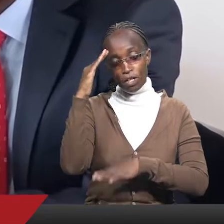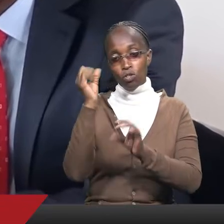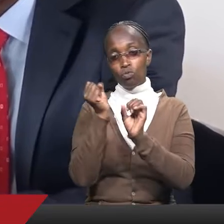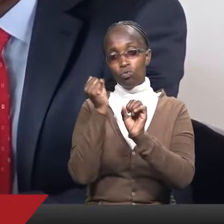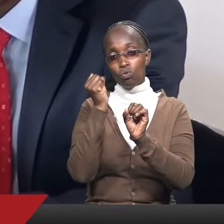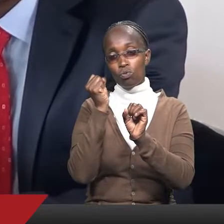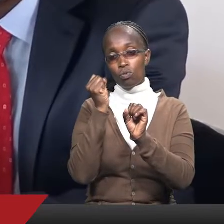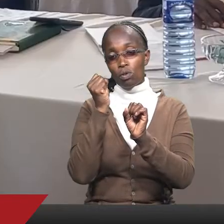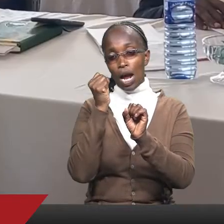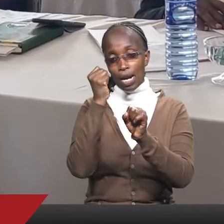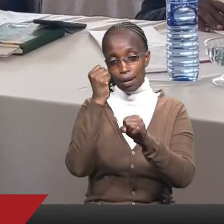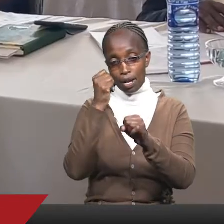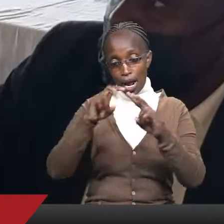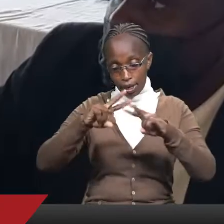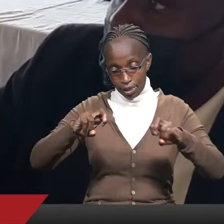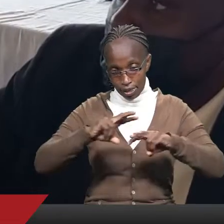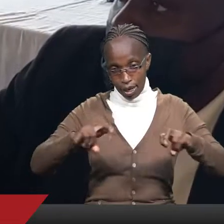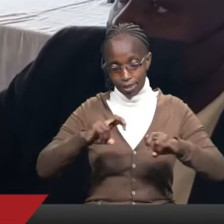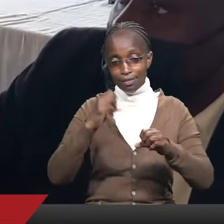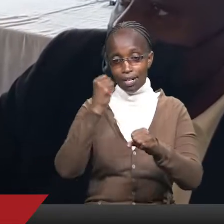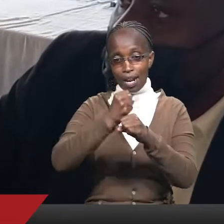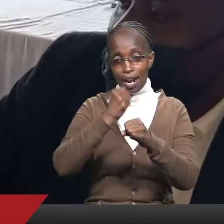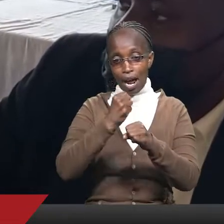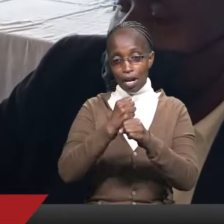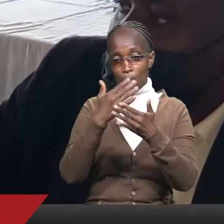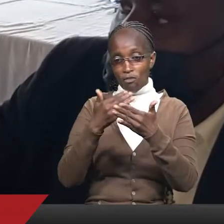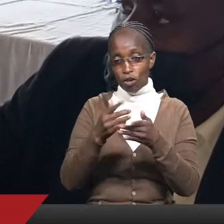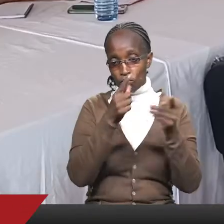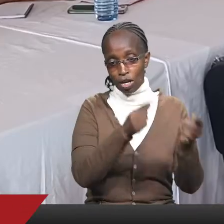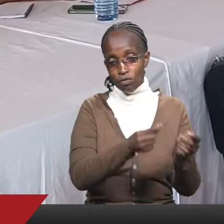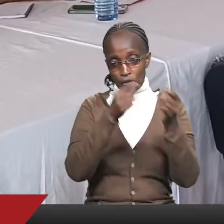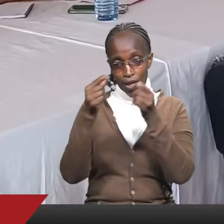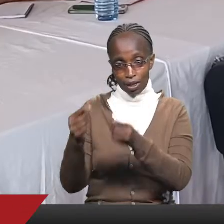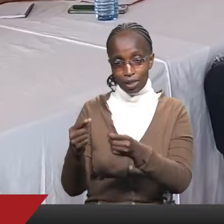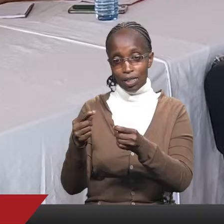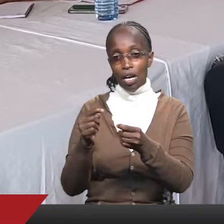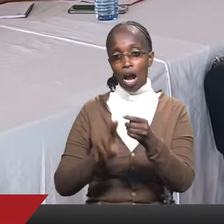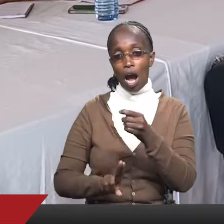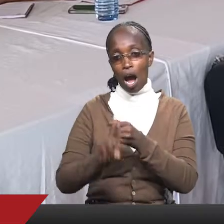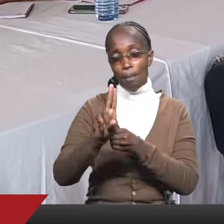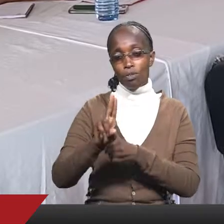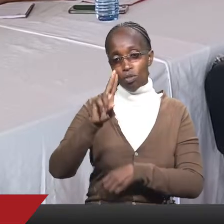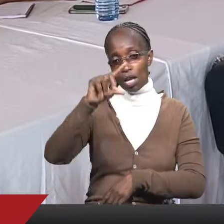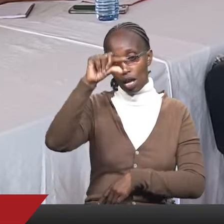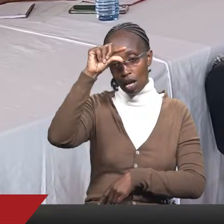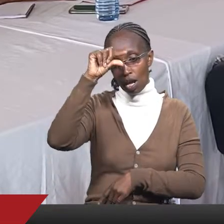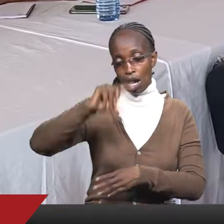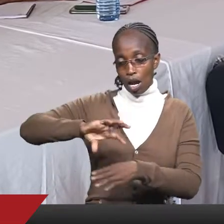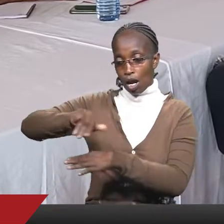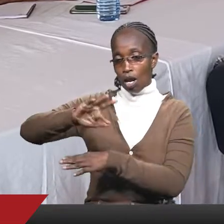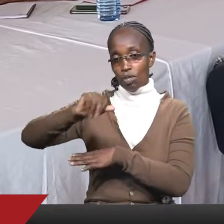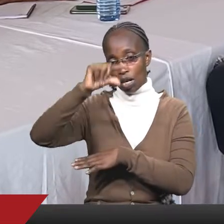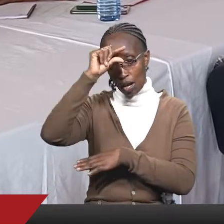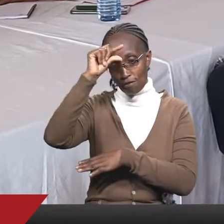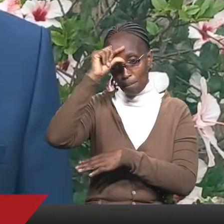hizo zimetambuliwa, kufanyiwa ukaguzi na kuidhinishwa kabla ya zoezi la kuzihamisha hadi serikali za